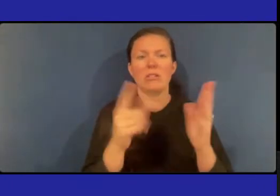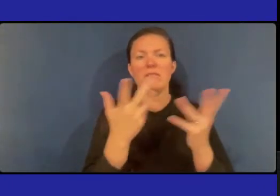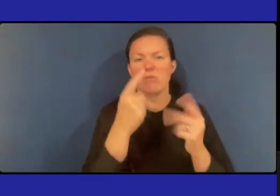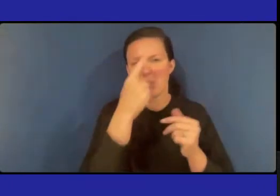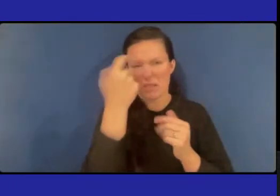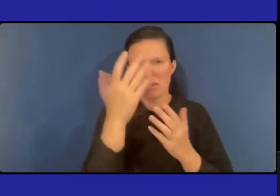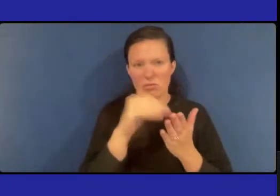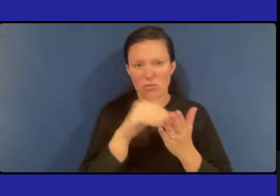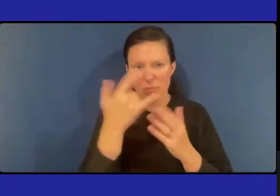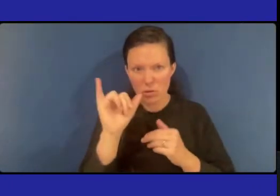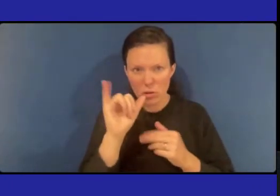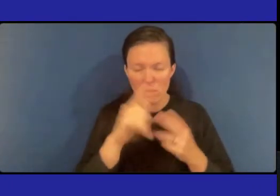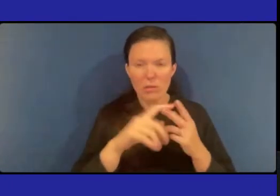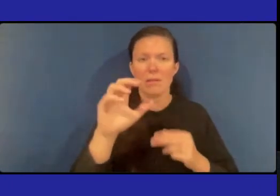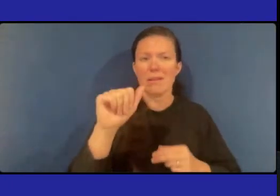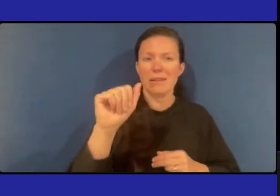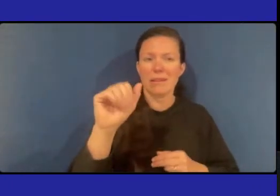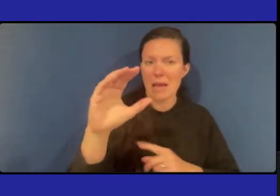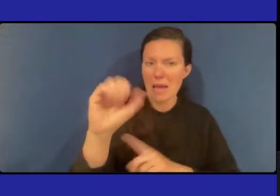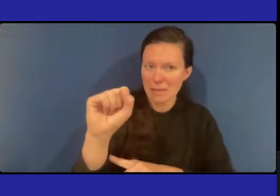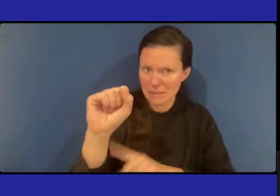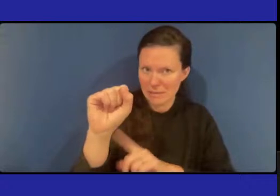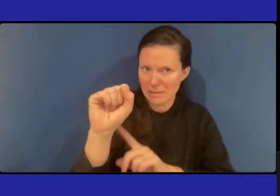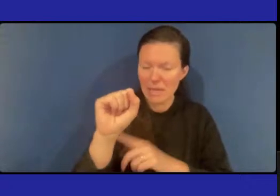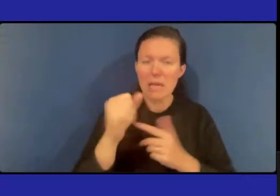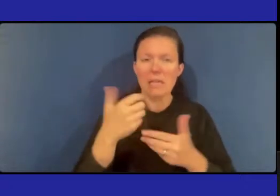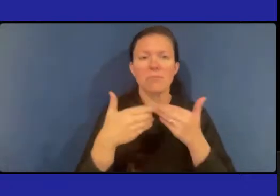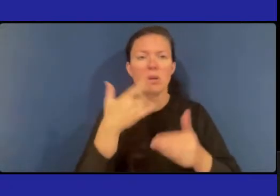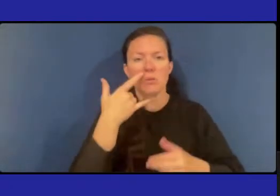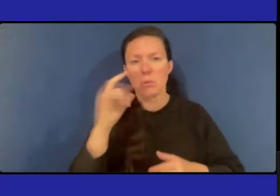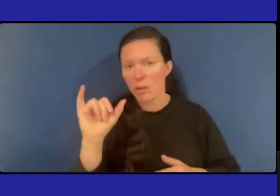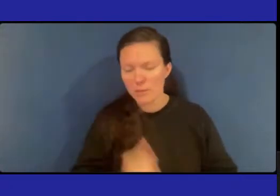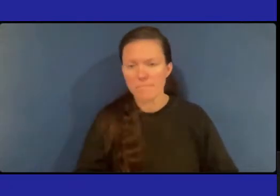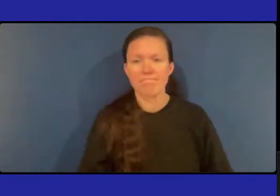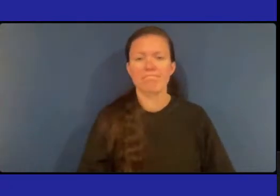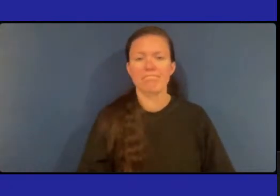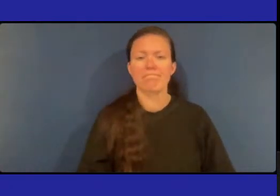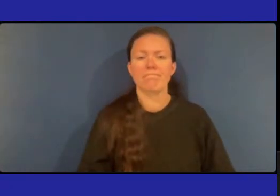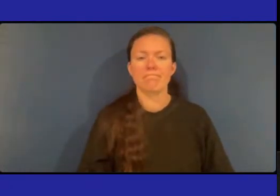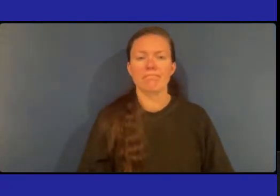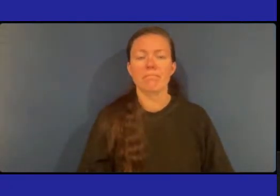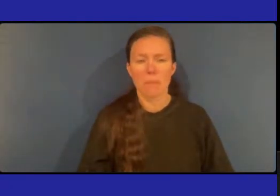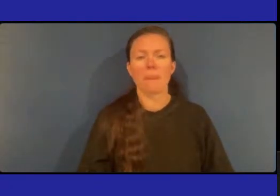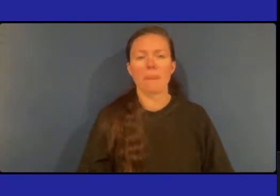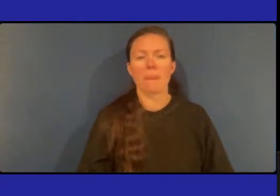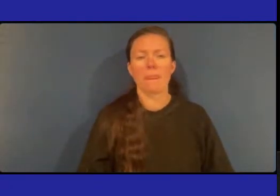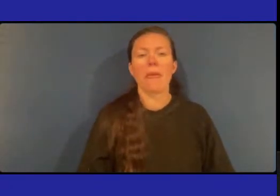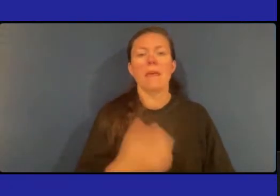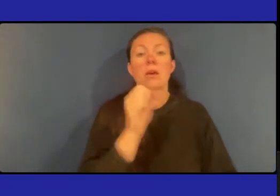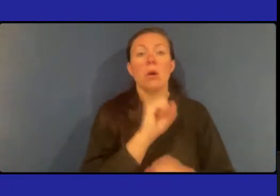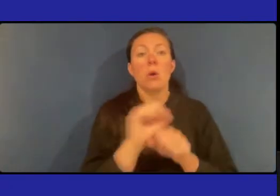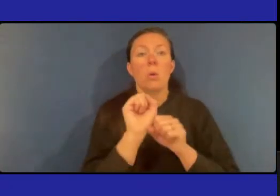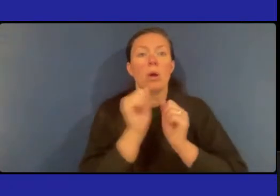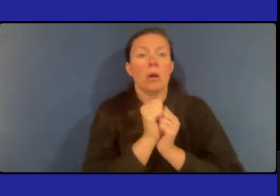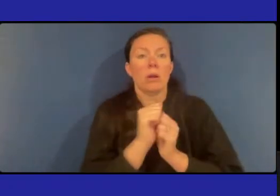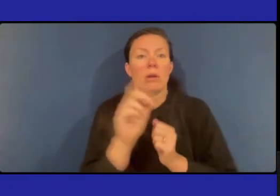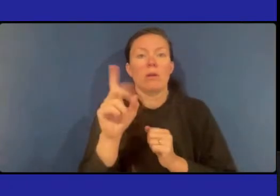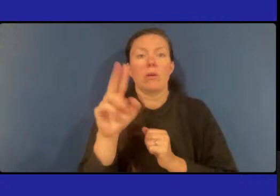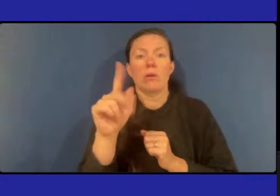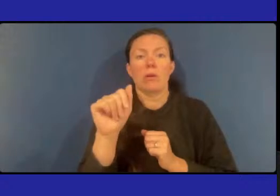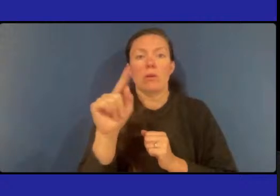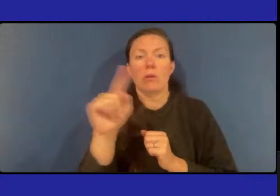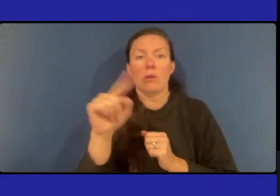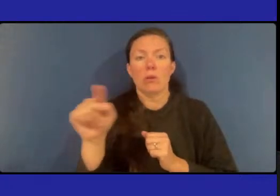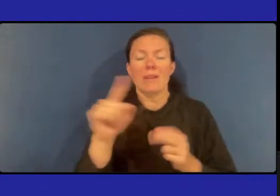are, what the ACS process is. Let me just say that working with Dr. Katz and Dr.